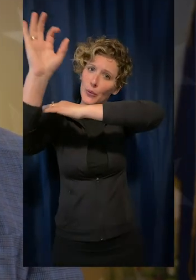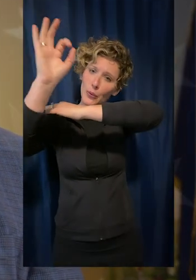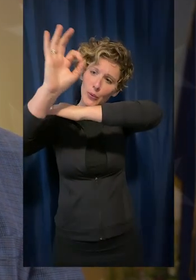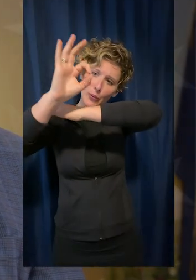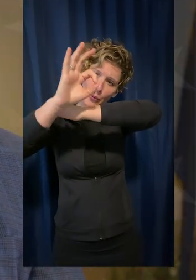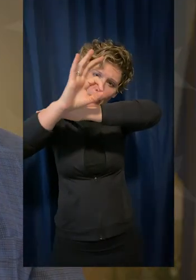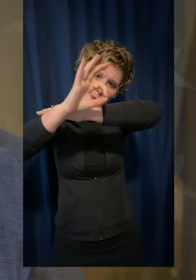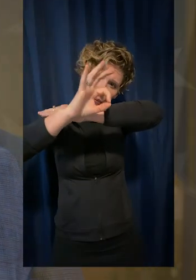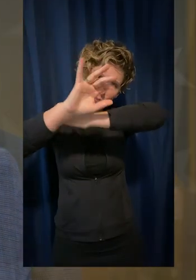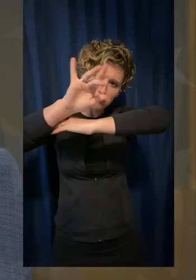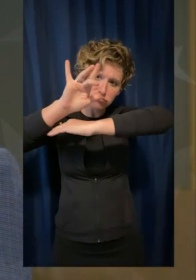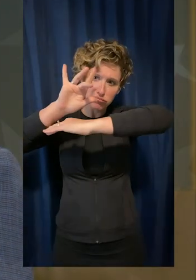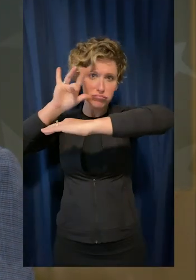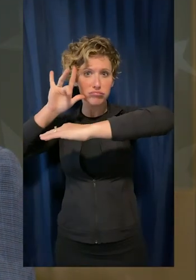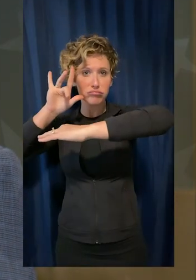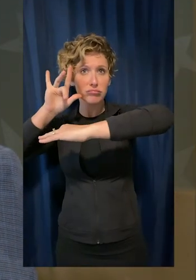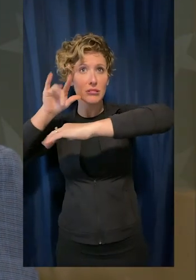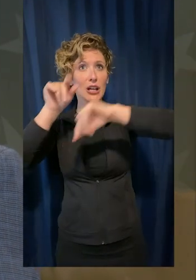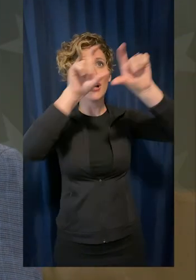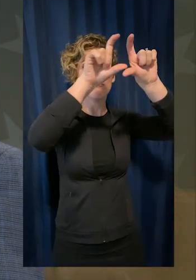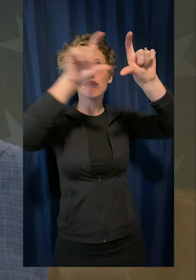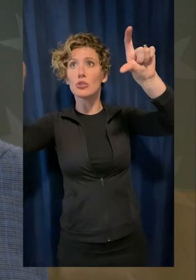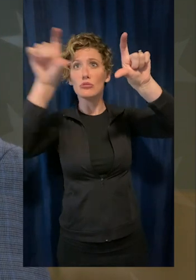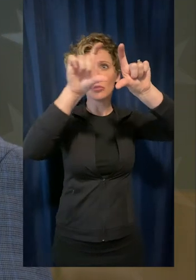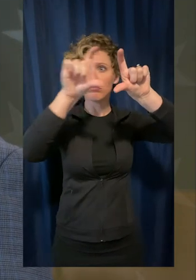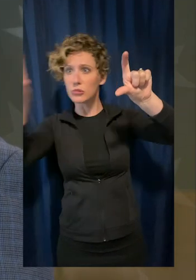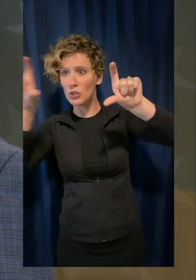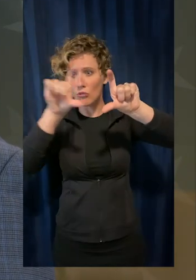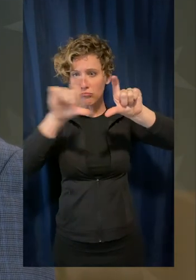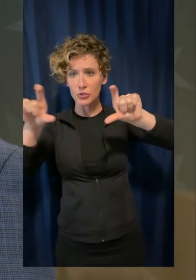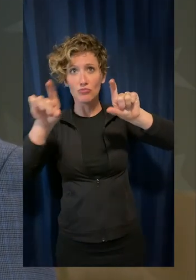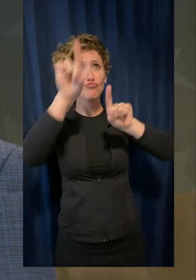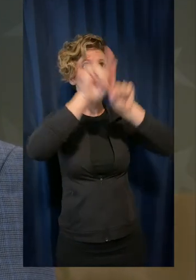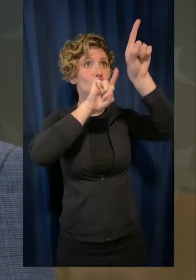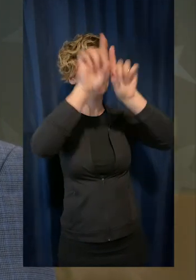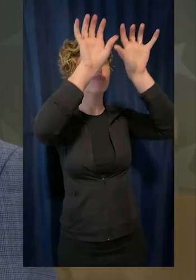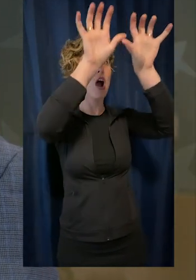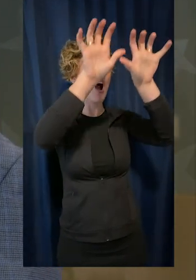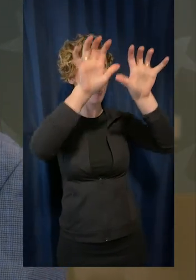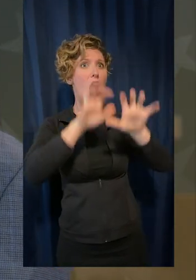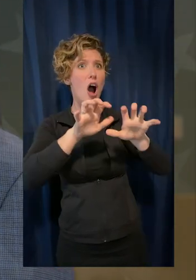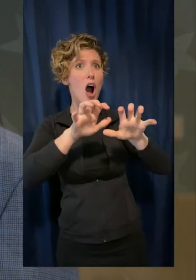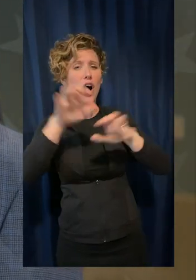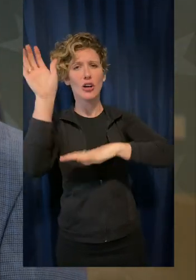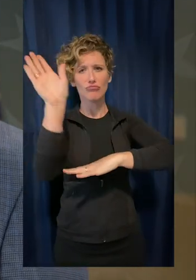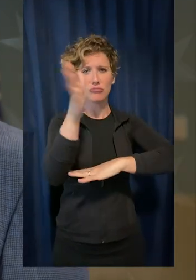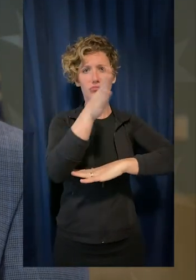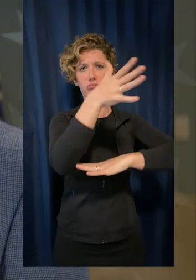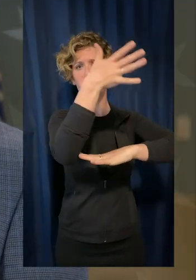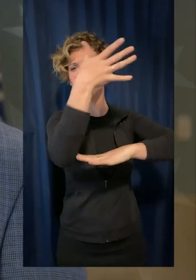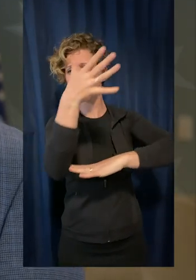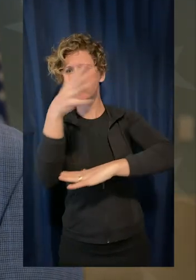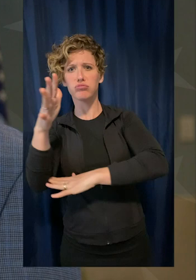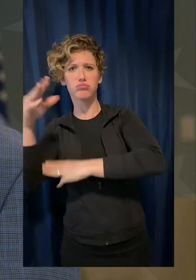whose broad stripes and bright stars through the perilous fight, o'er